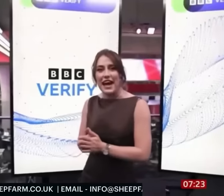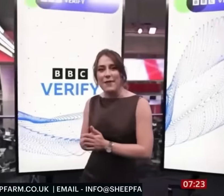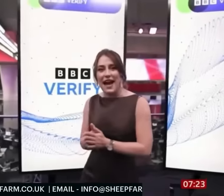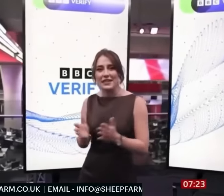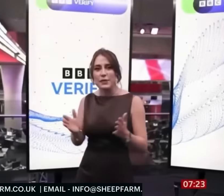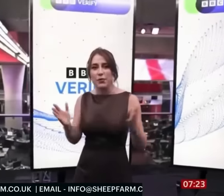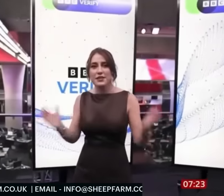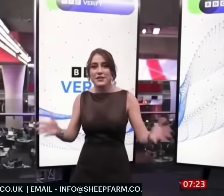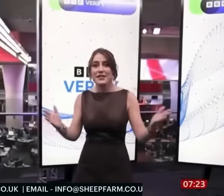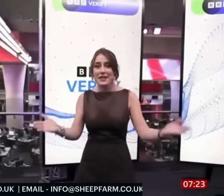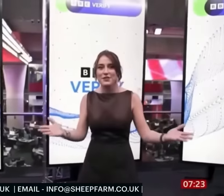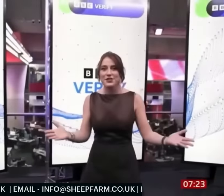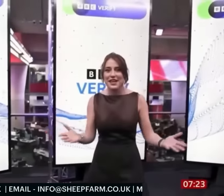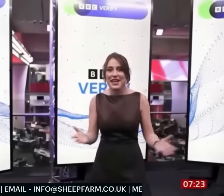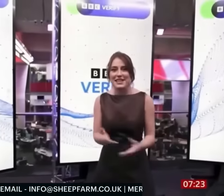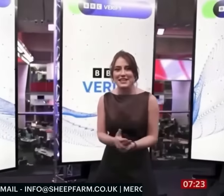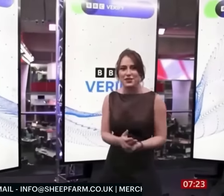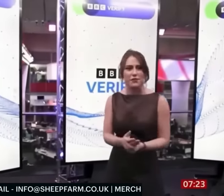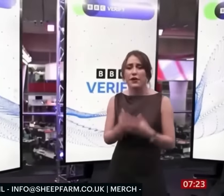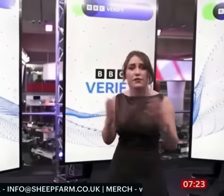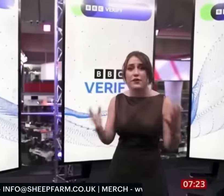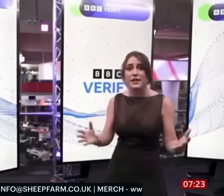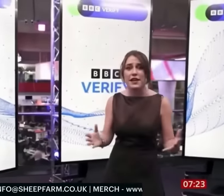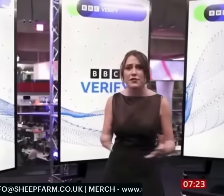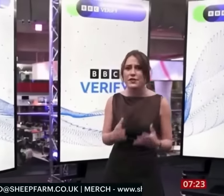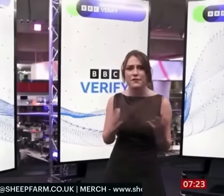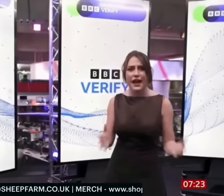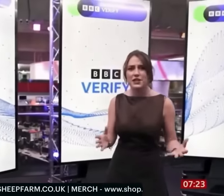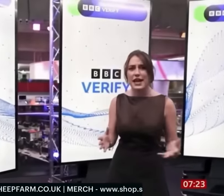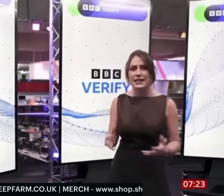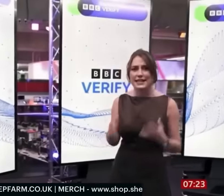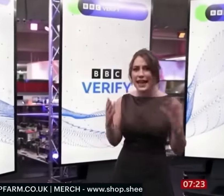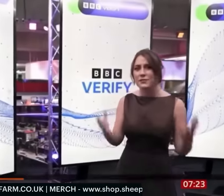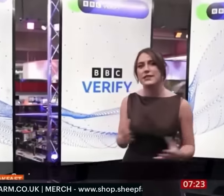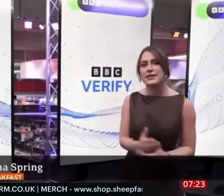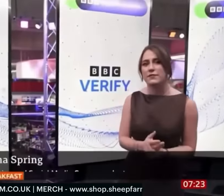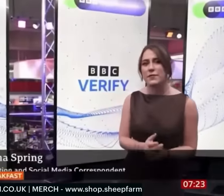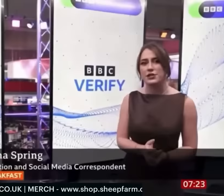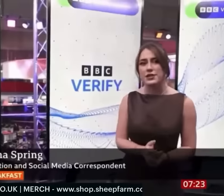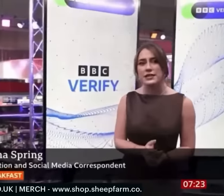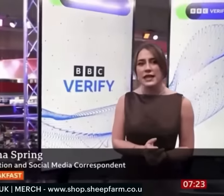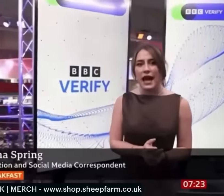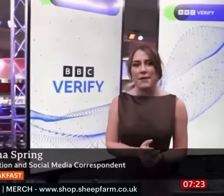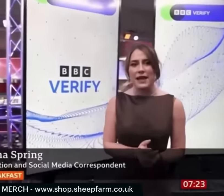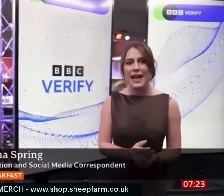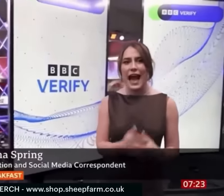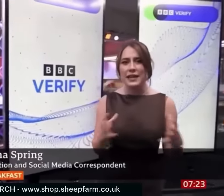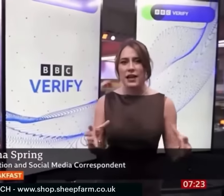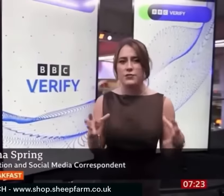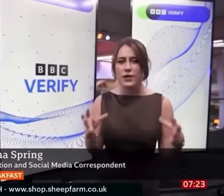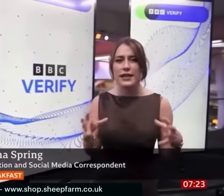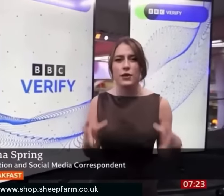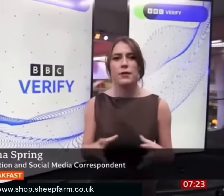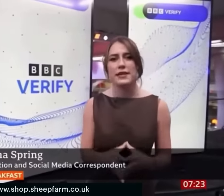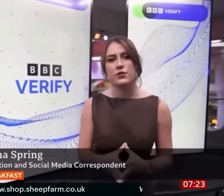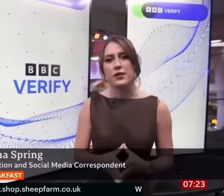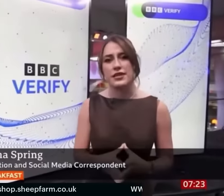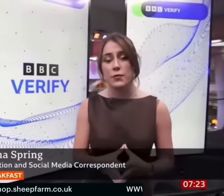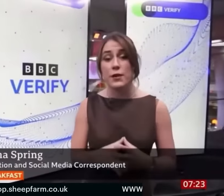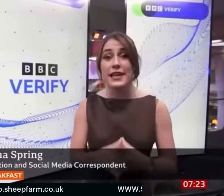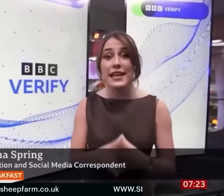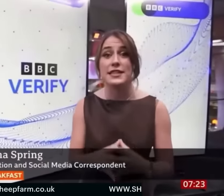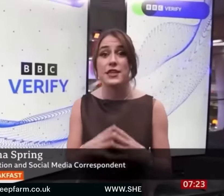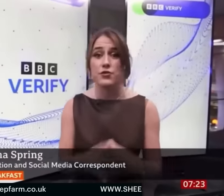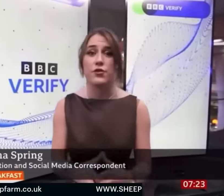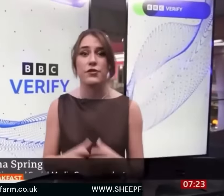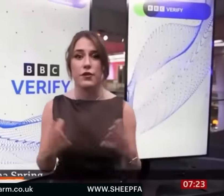London. And the point of the team, as you said, is to verify video, to fact check, to counter disinformation and to analyse really complex